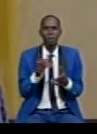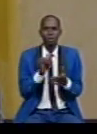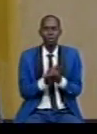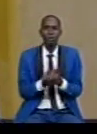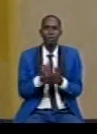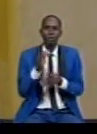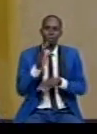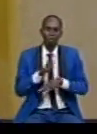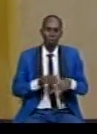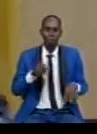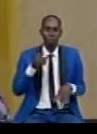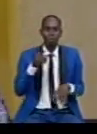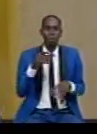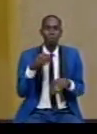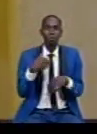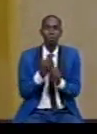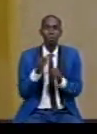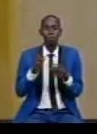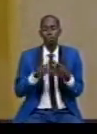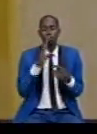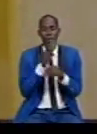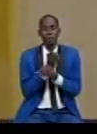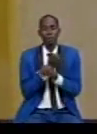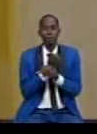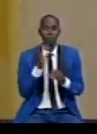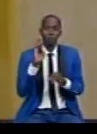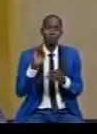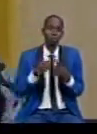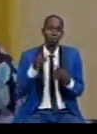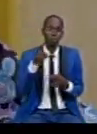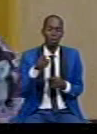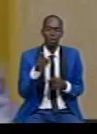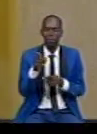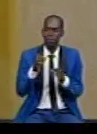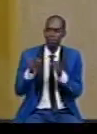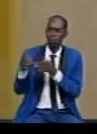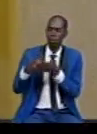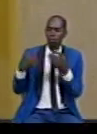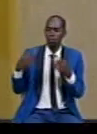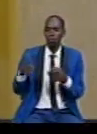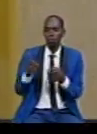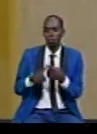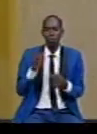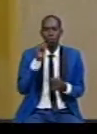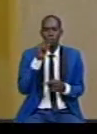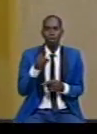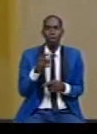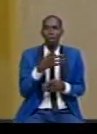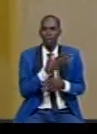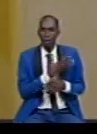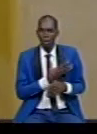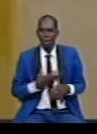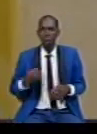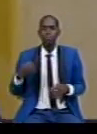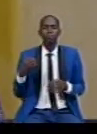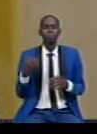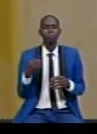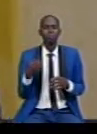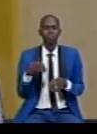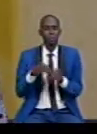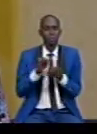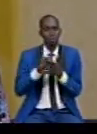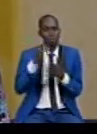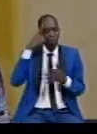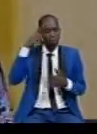hey, Angela, what is that? I told her what happened. He said, it is a lie. She now took me. Straight to our father in the Lord in that